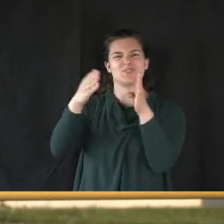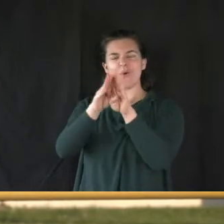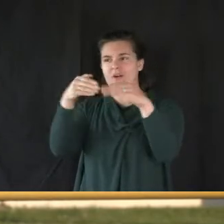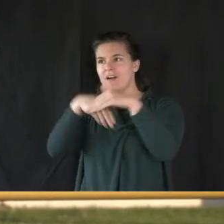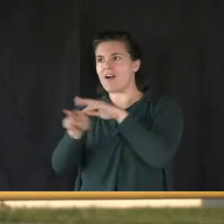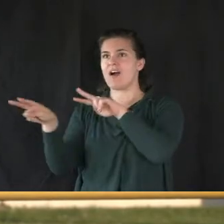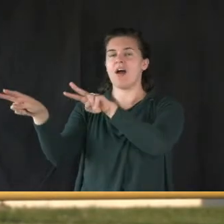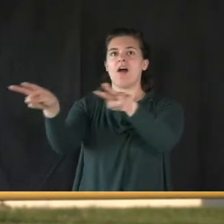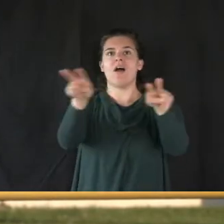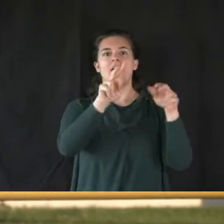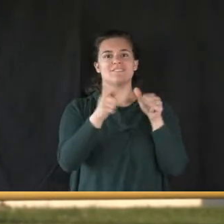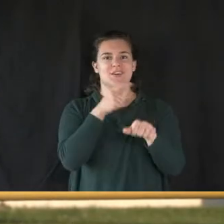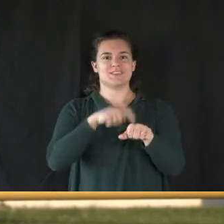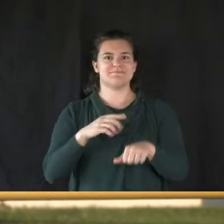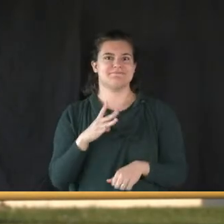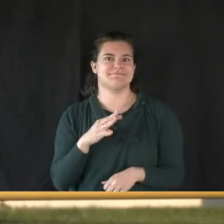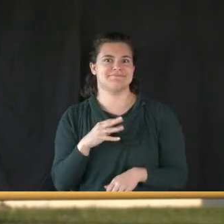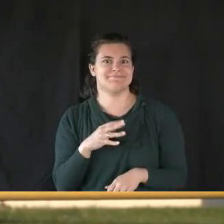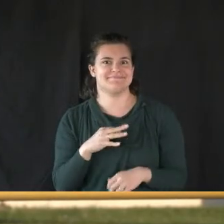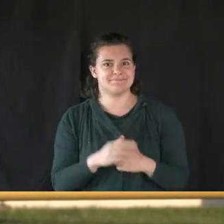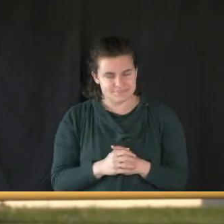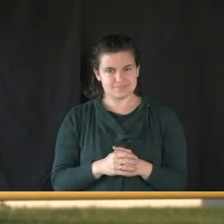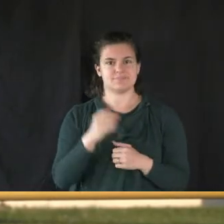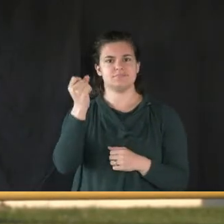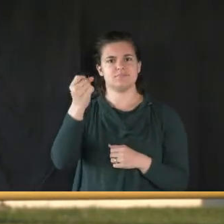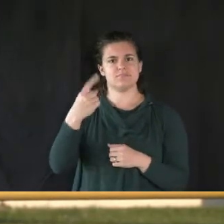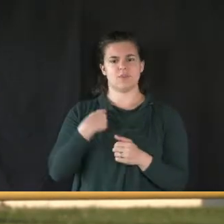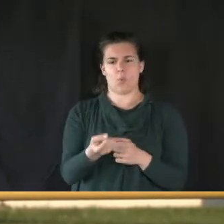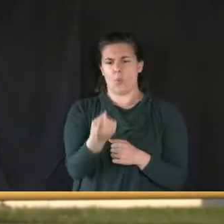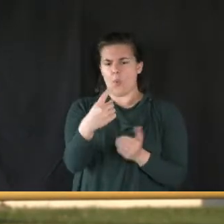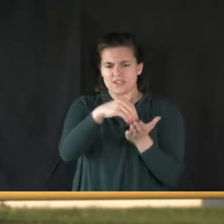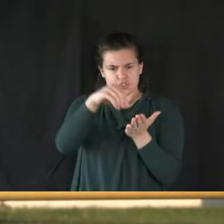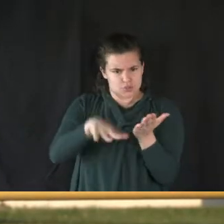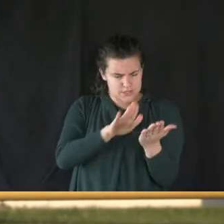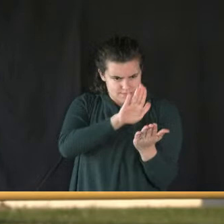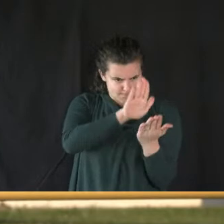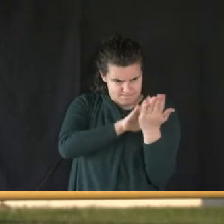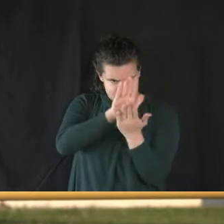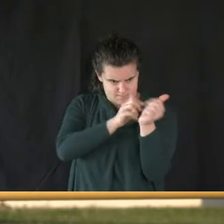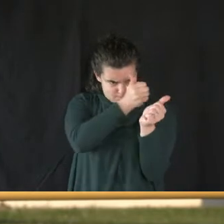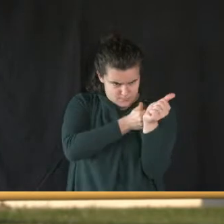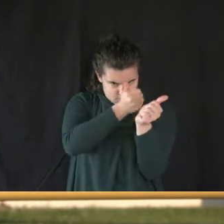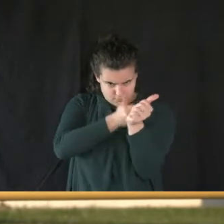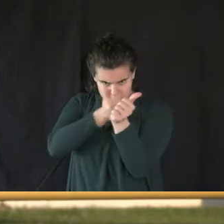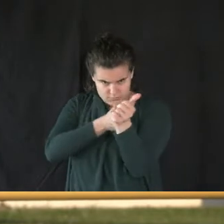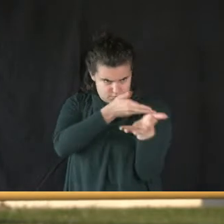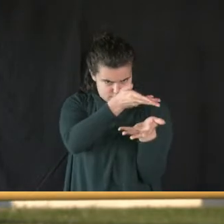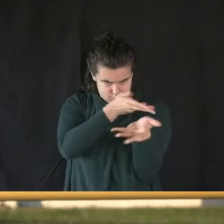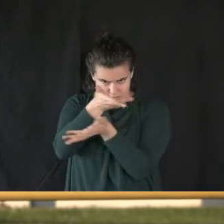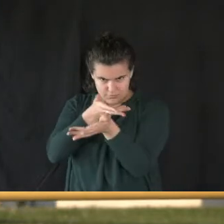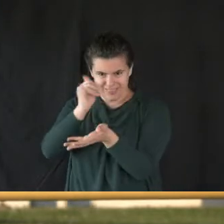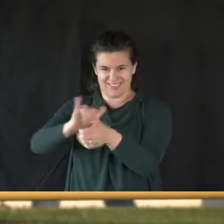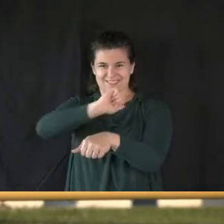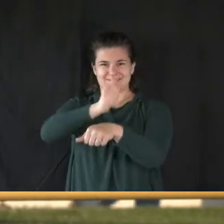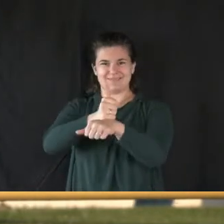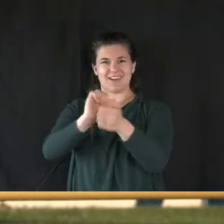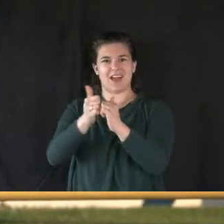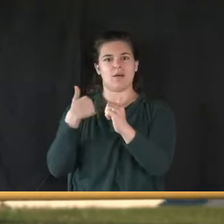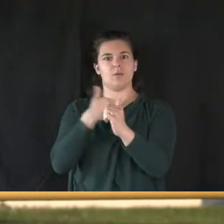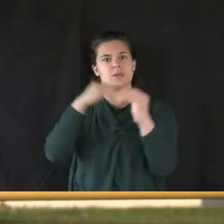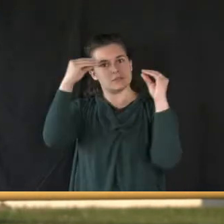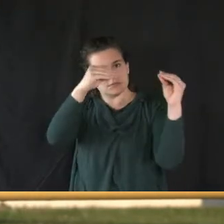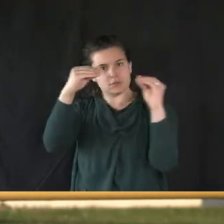to educating one student at a time, ensuring strong support systems are in place for